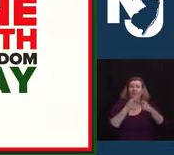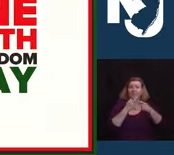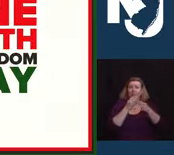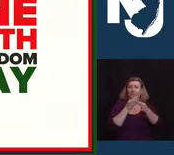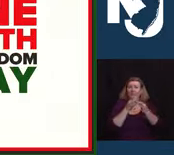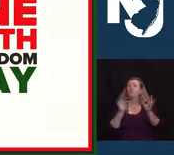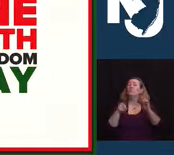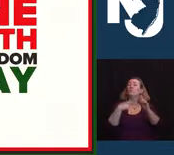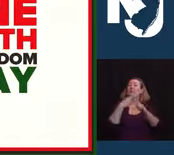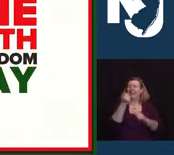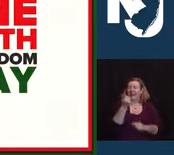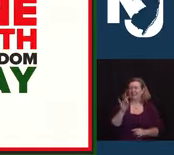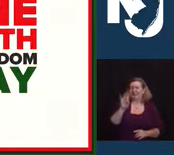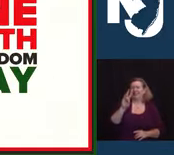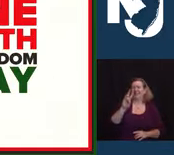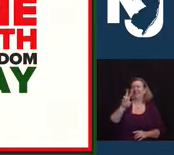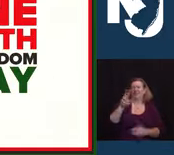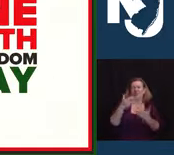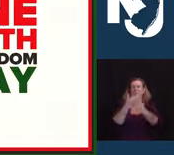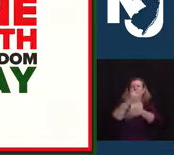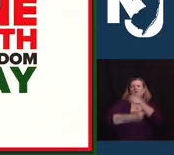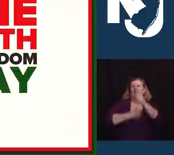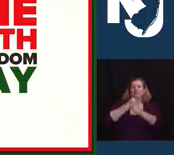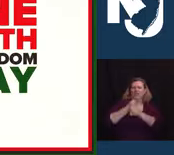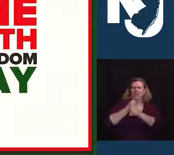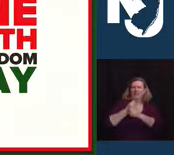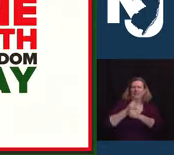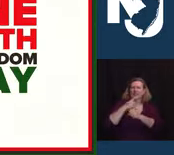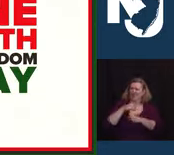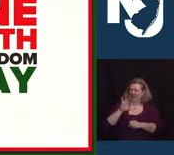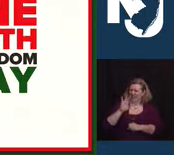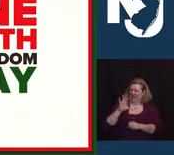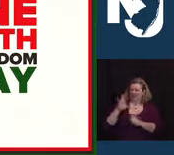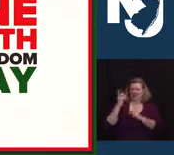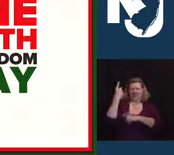1863, some 900 days earlier.